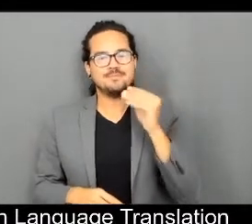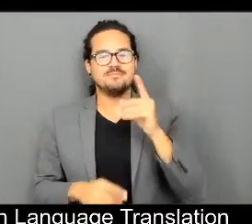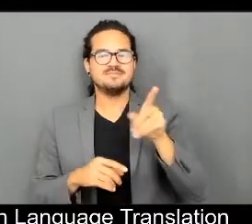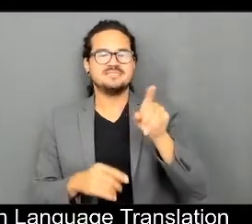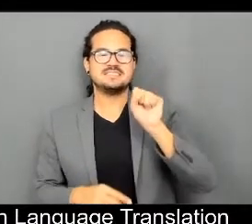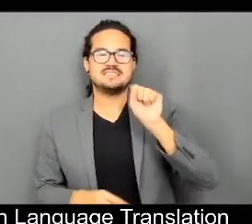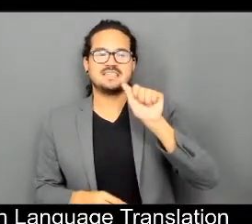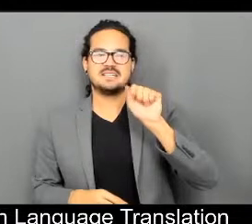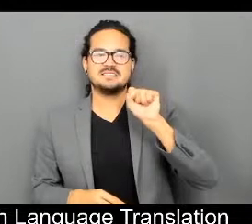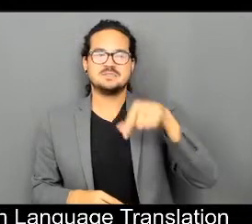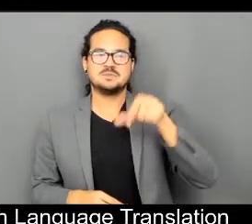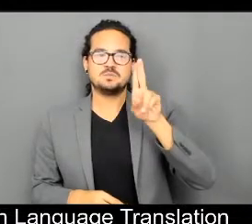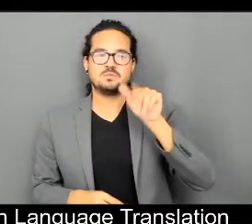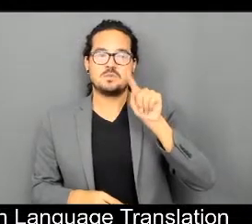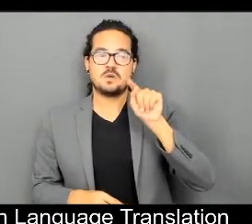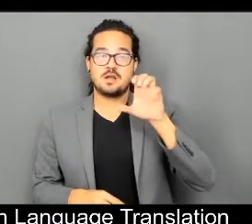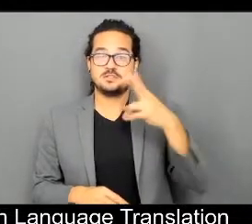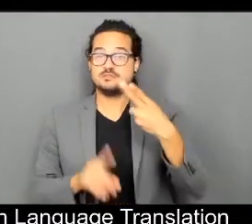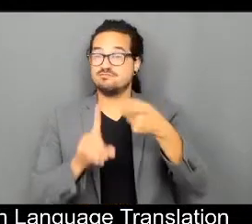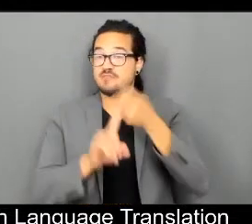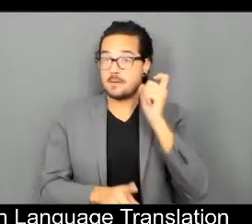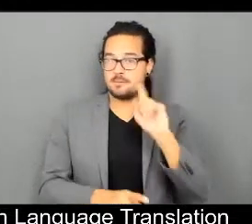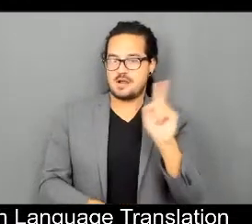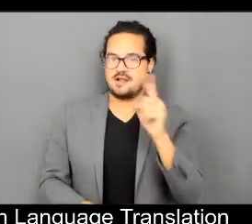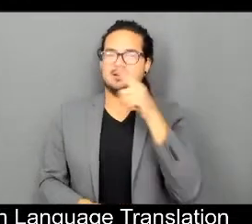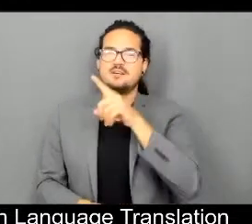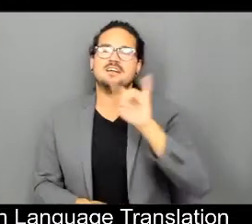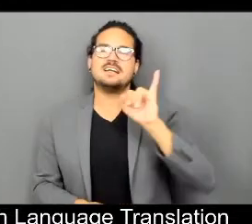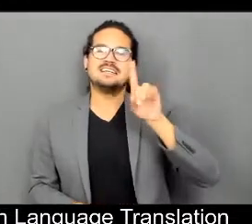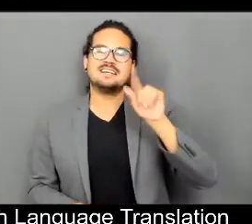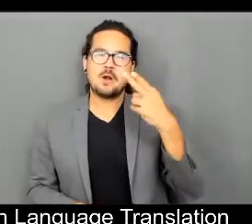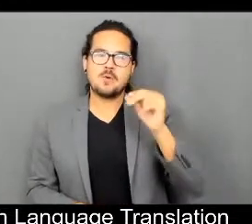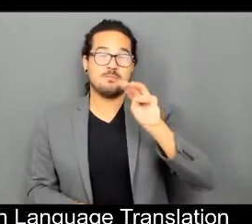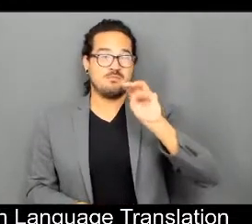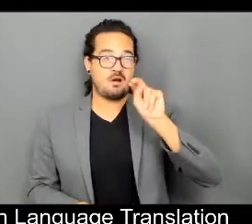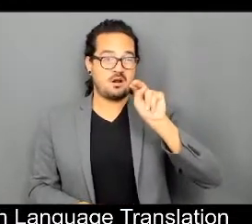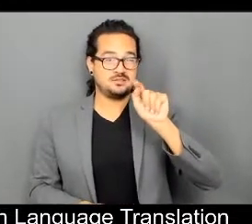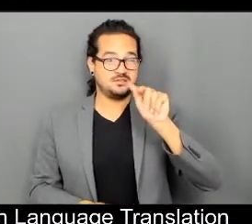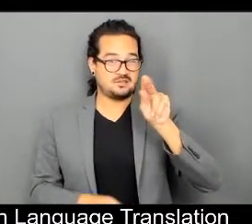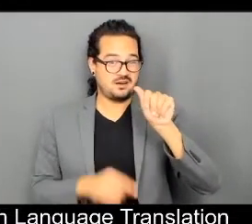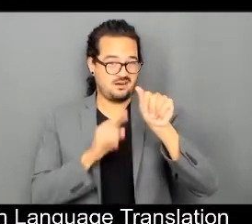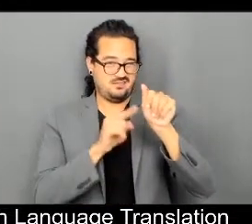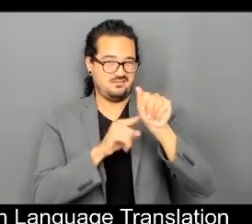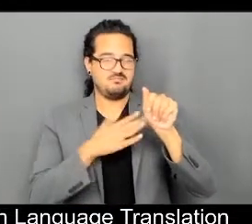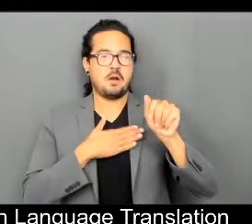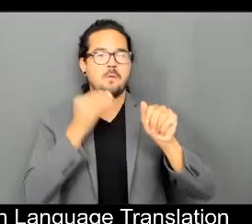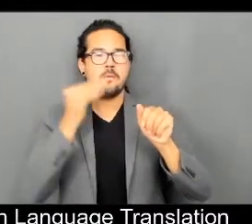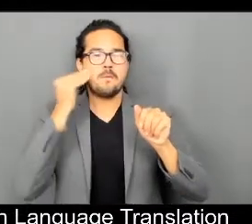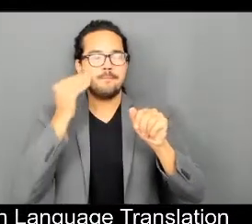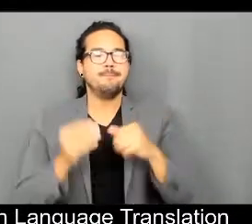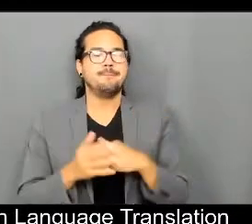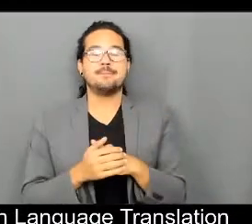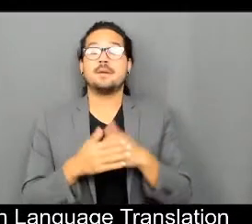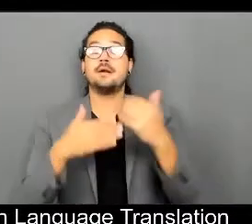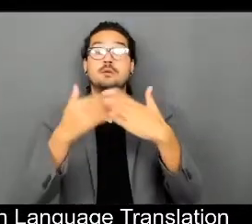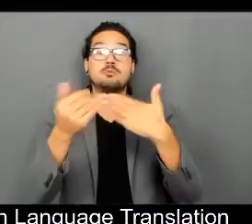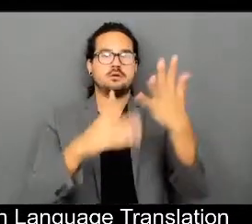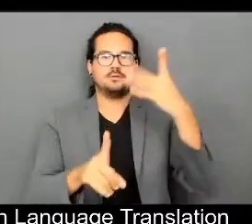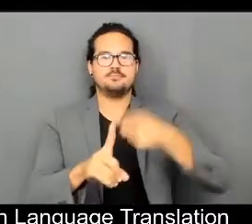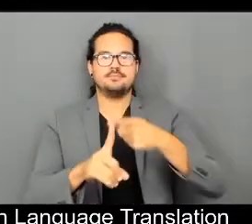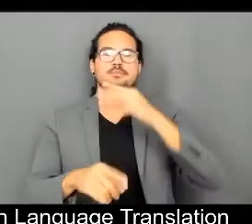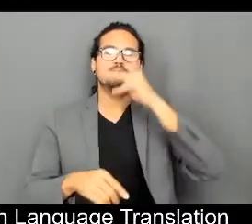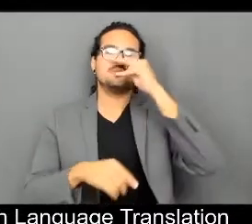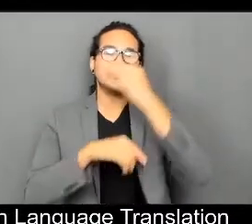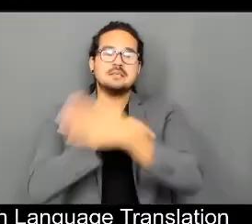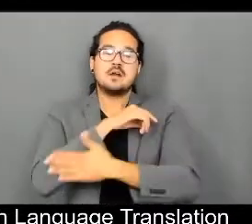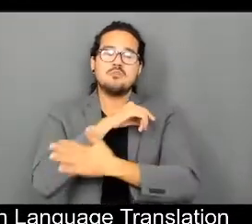Again, a thank you to Marin County Fire. They've been awesome. Marin County Sheriff Department, all the folks that helped us with the facility